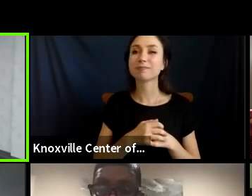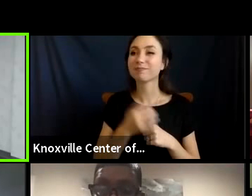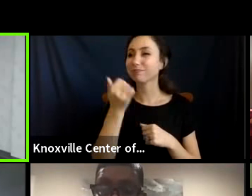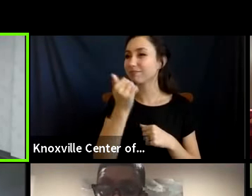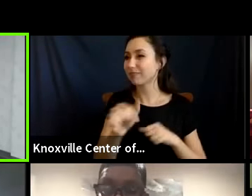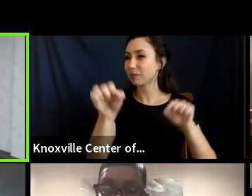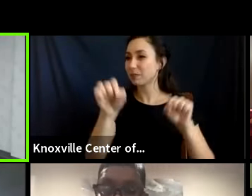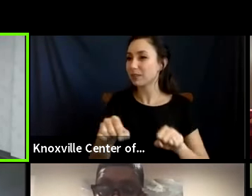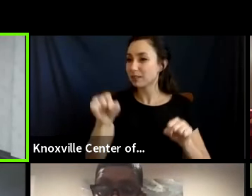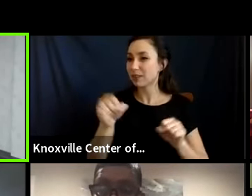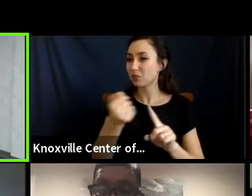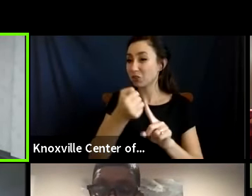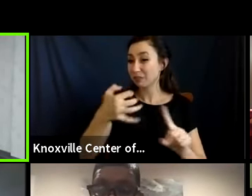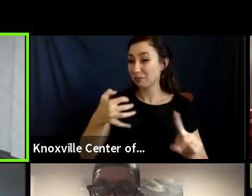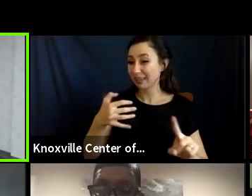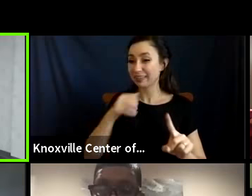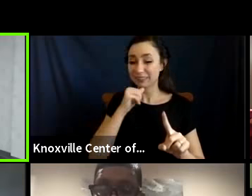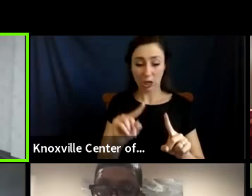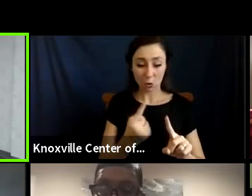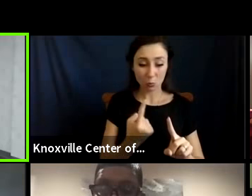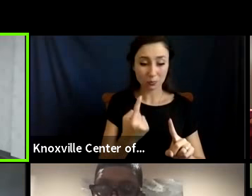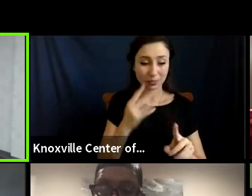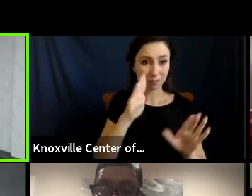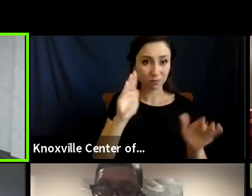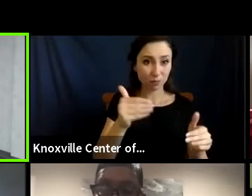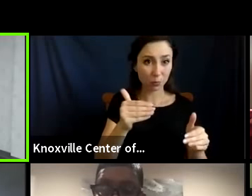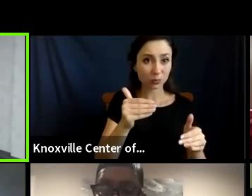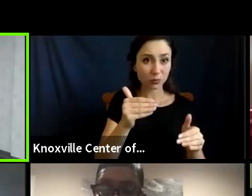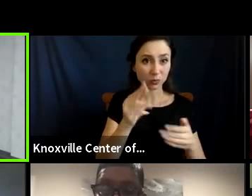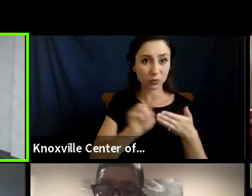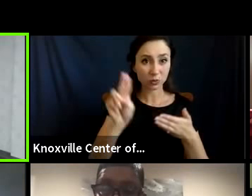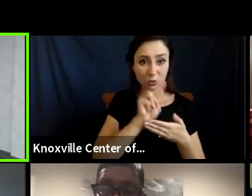that outside the university for other folks who are in quarantine?